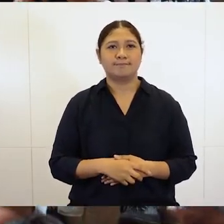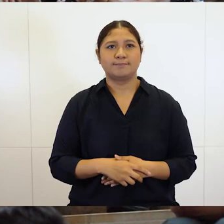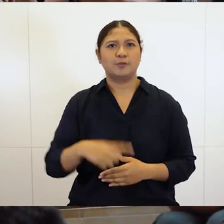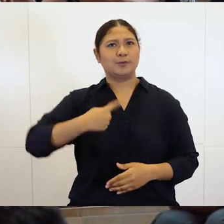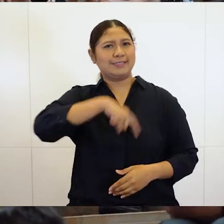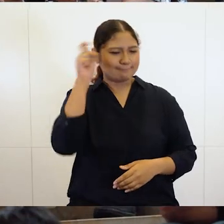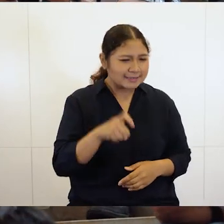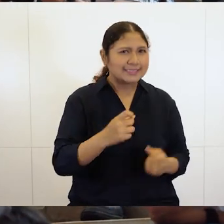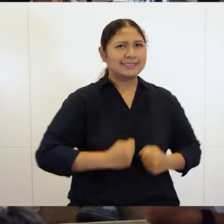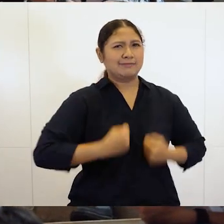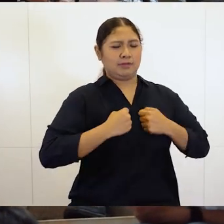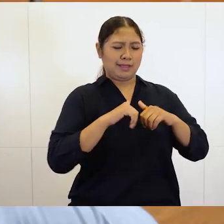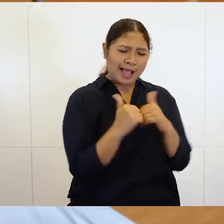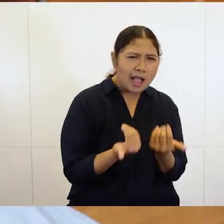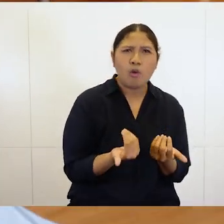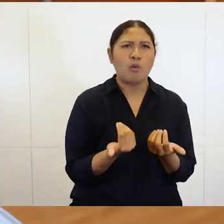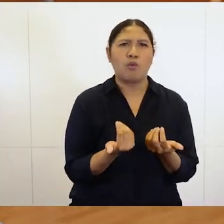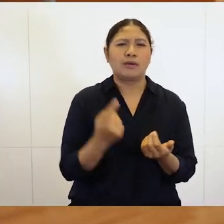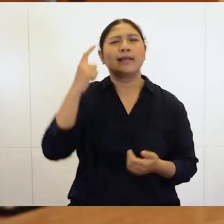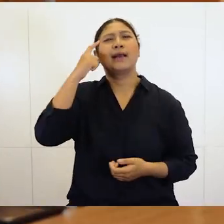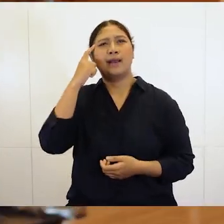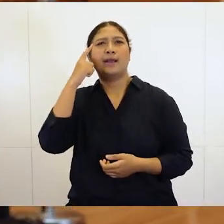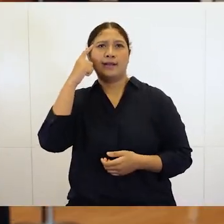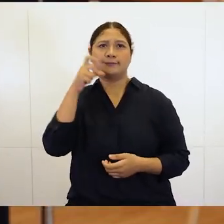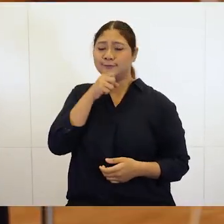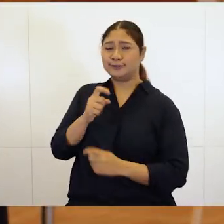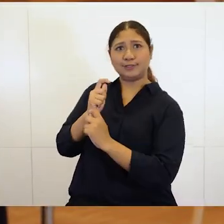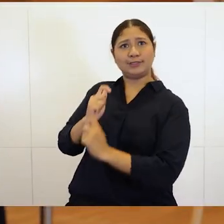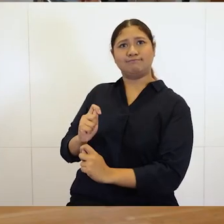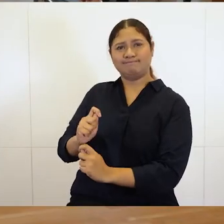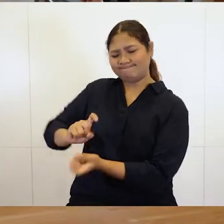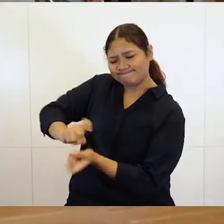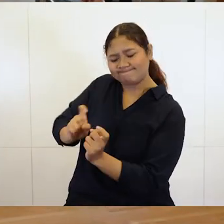We have to find ways to survive. And so to us, that is trying to